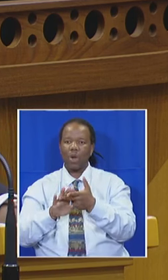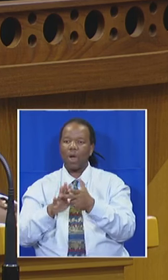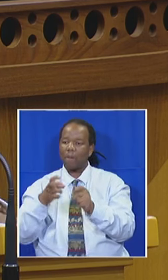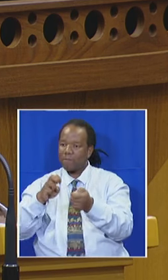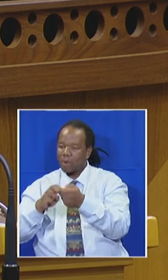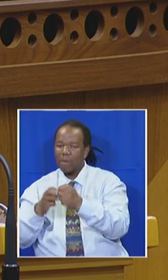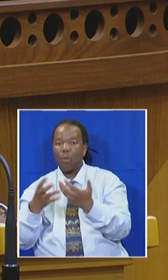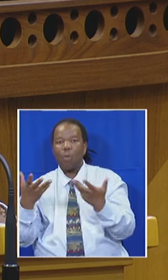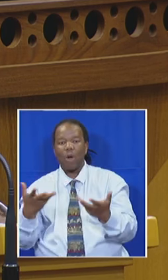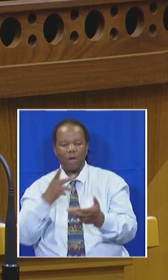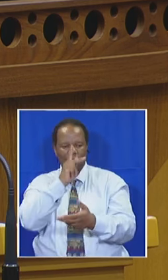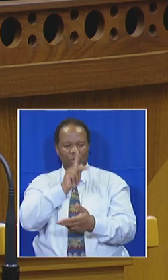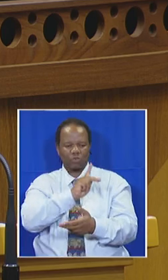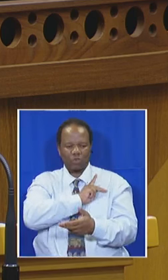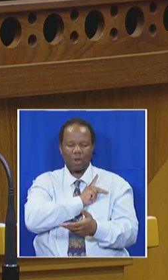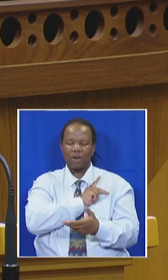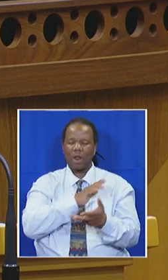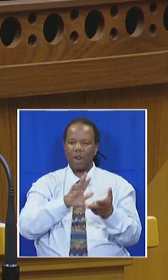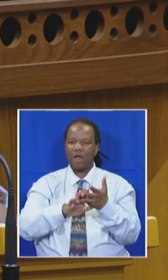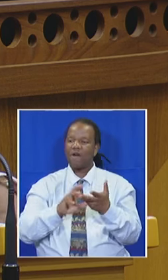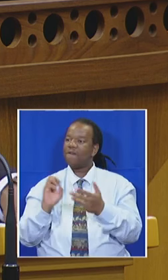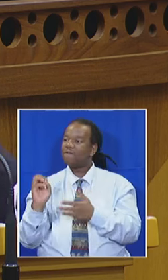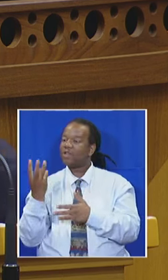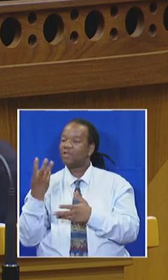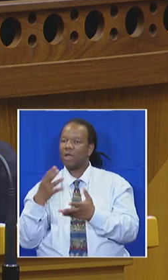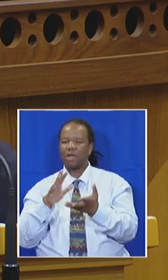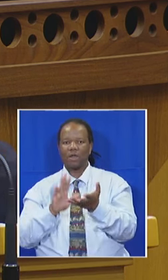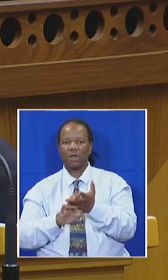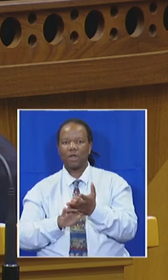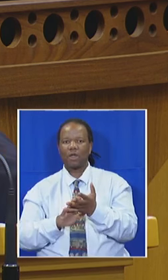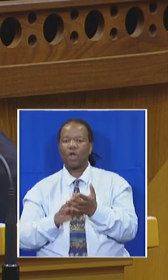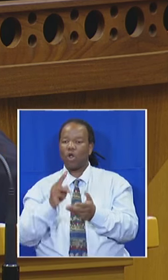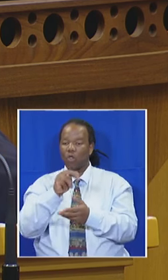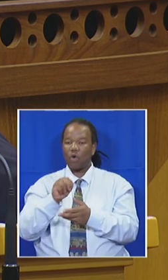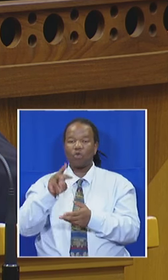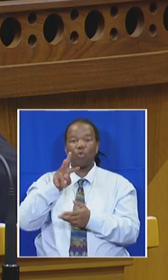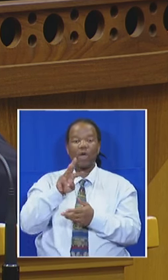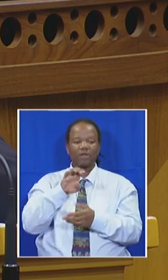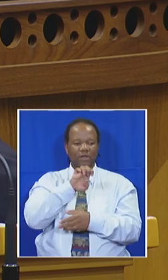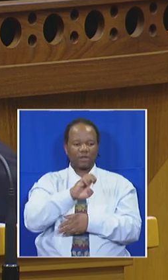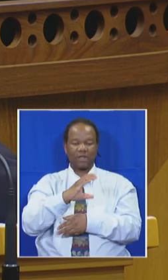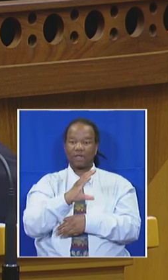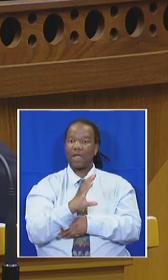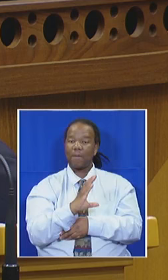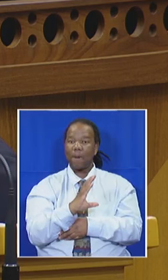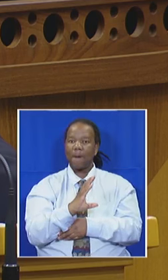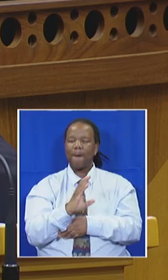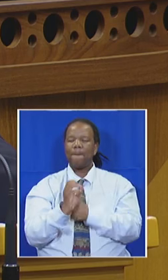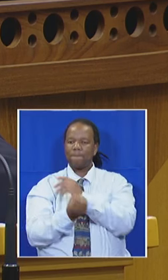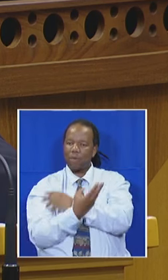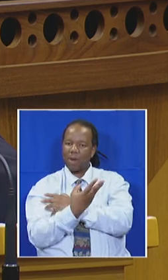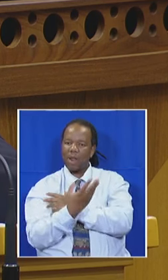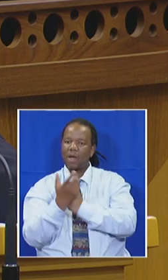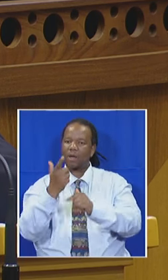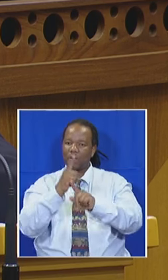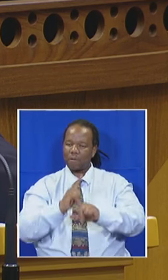State, Northwest, Eastern Cape, Mpumalanga, Limpopo, Western